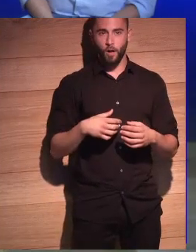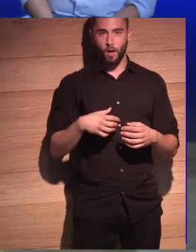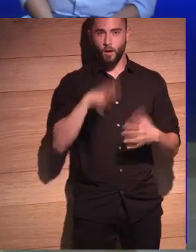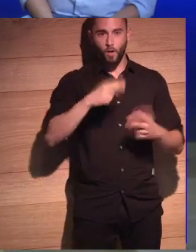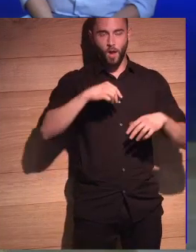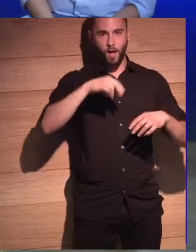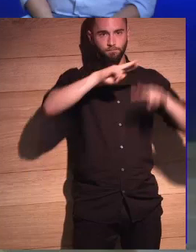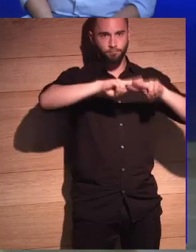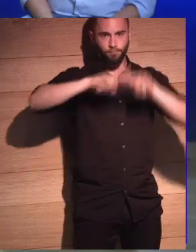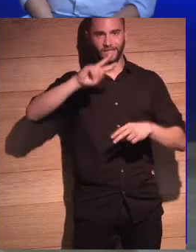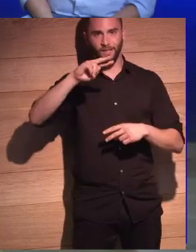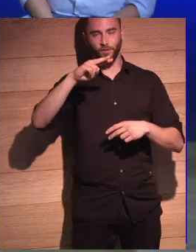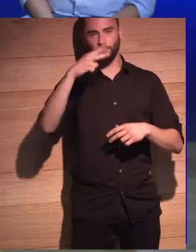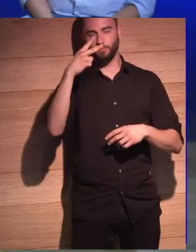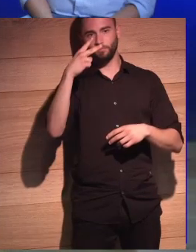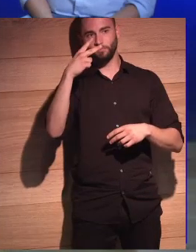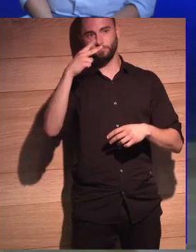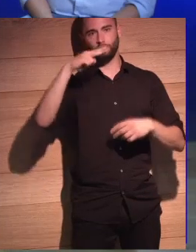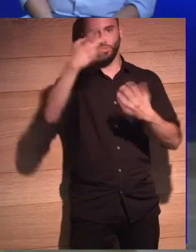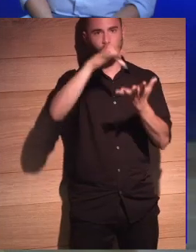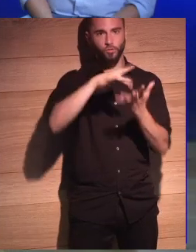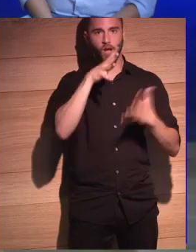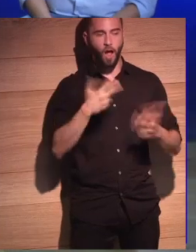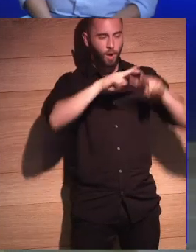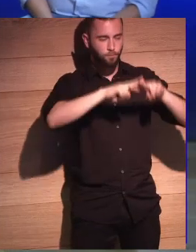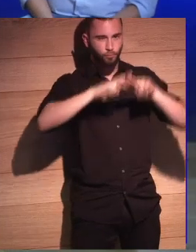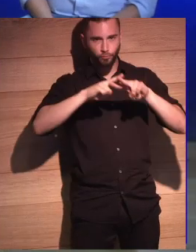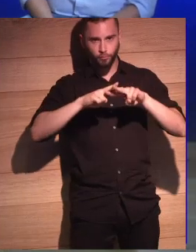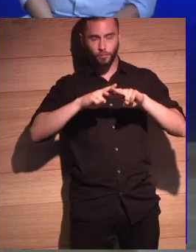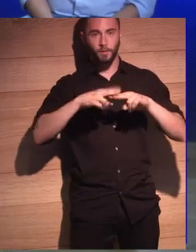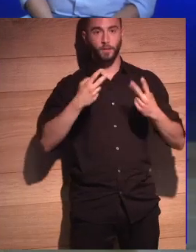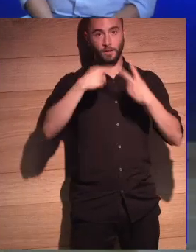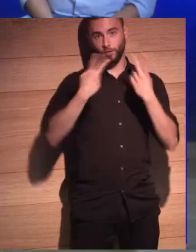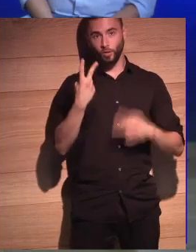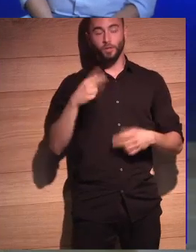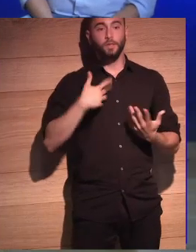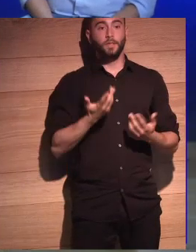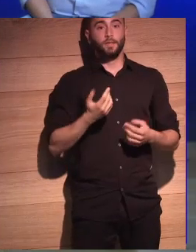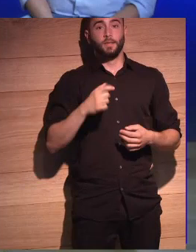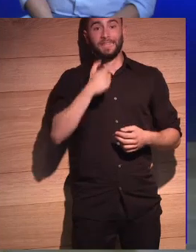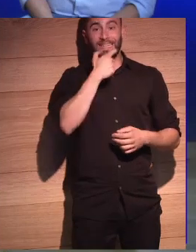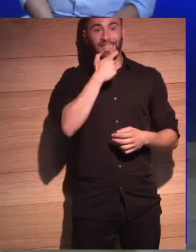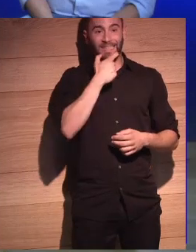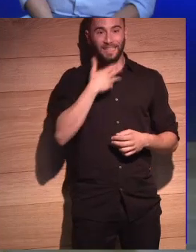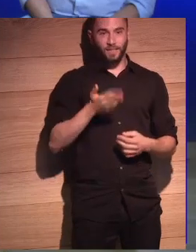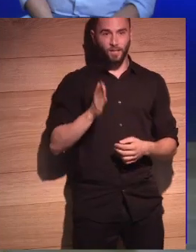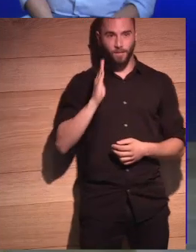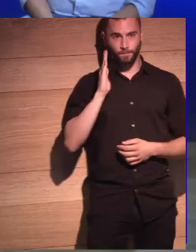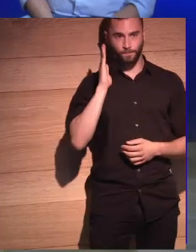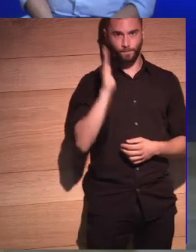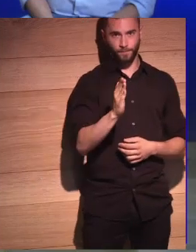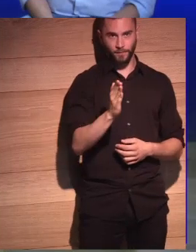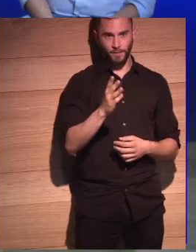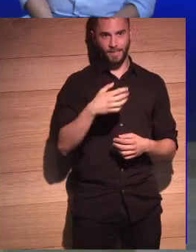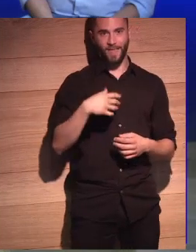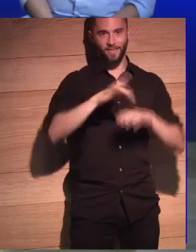where we are making a second review because this one's in English, and we are contributing to the digital gap. Why?